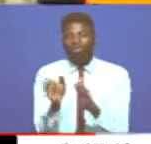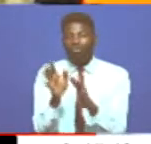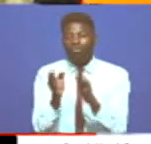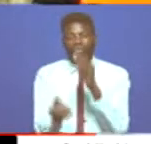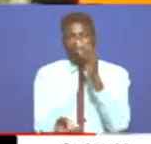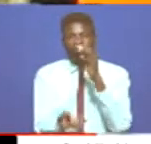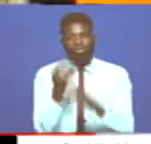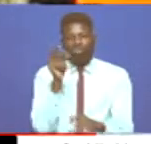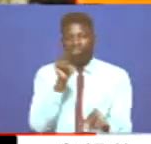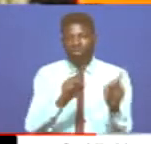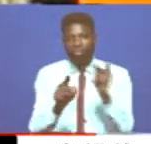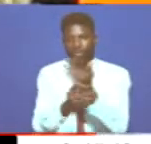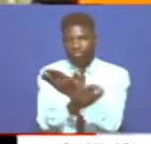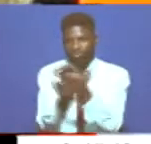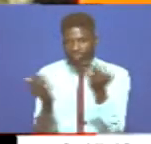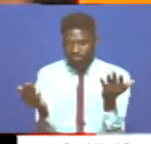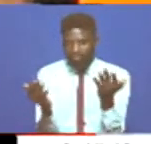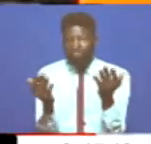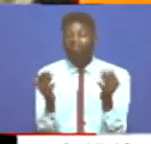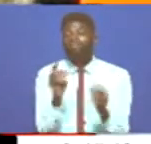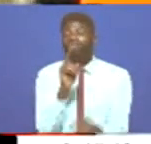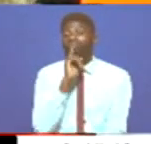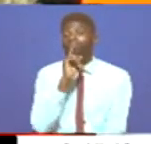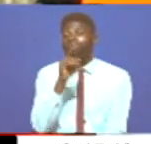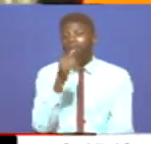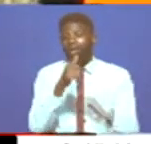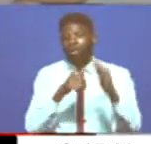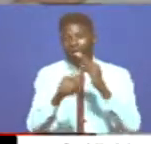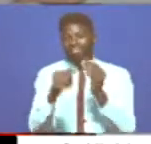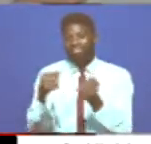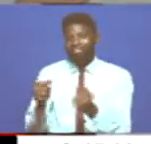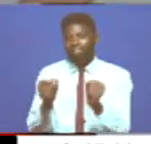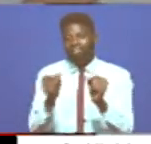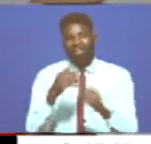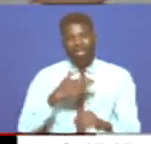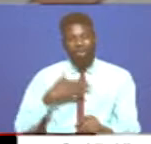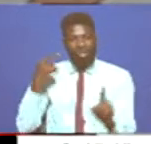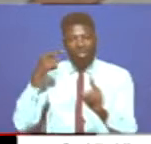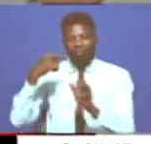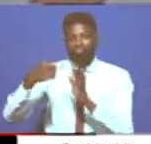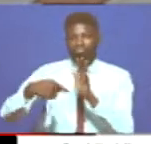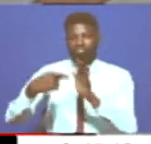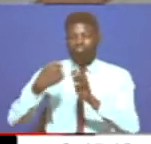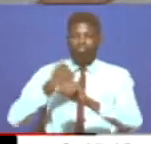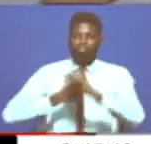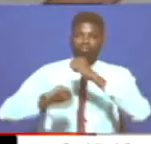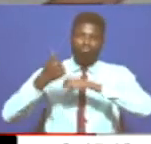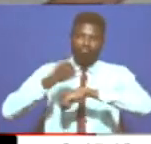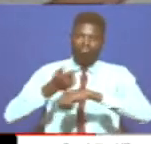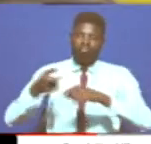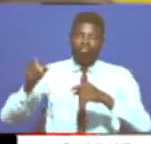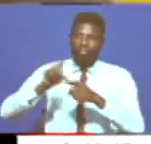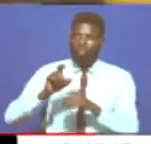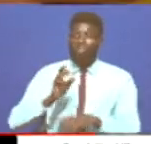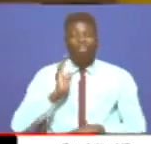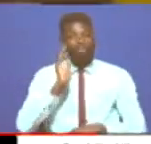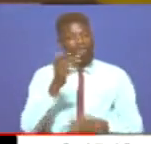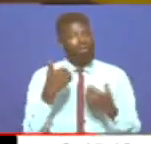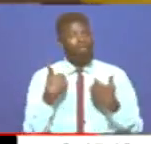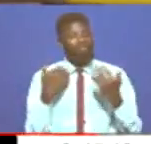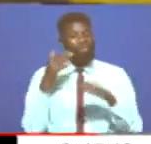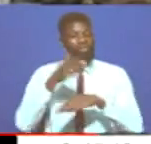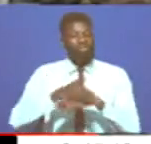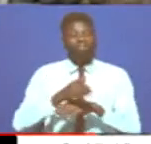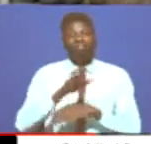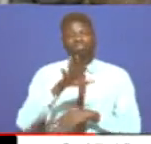people. So it is part of our strategy to industrialize. The project is expected to create more than 50,000 direct jobs